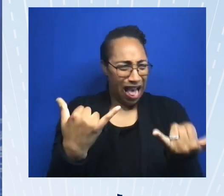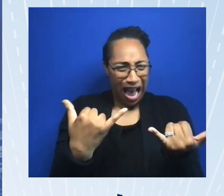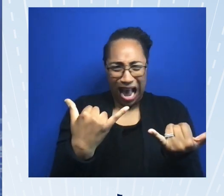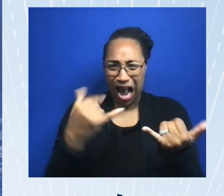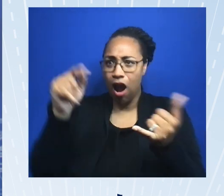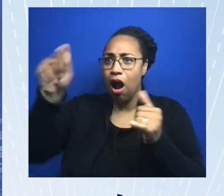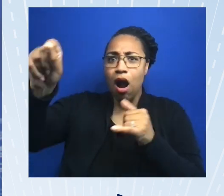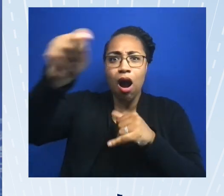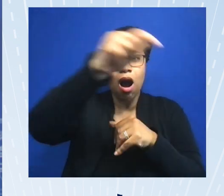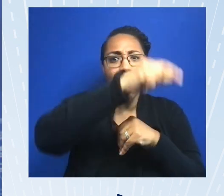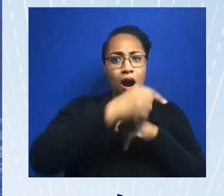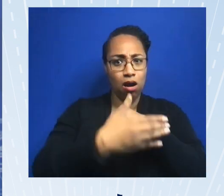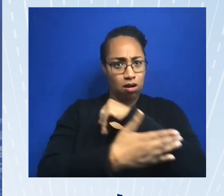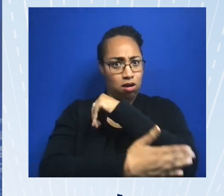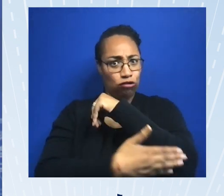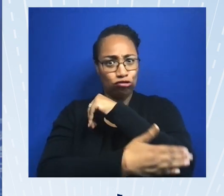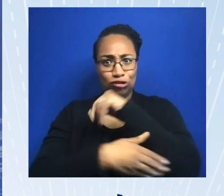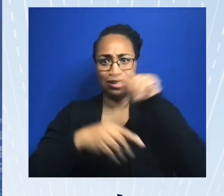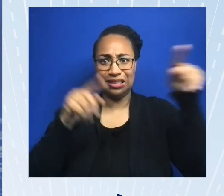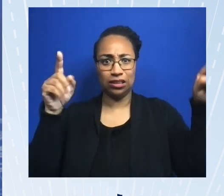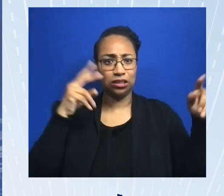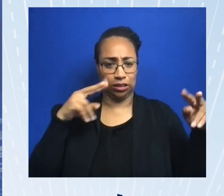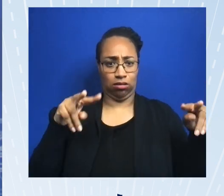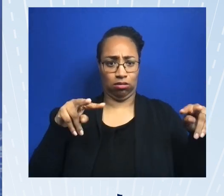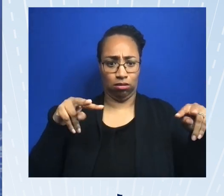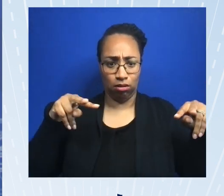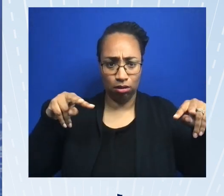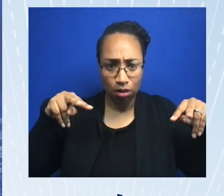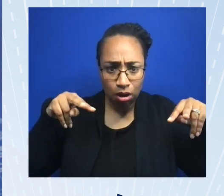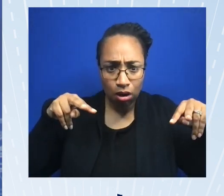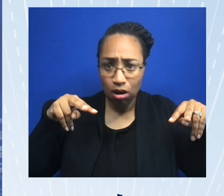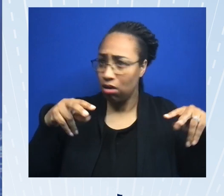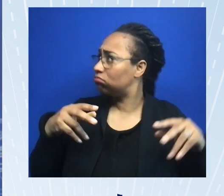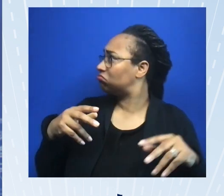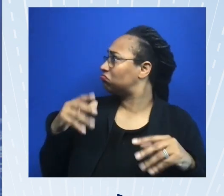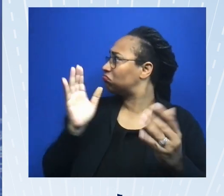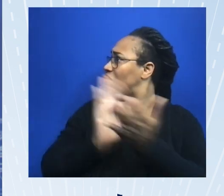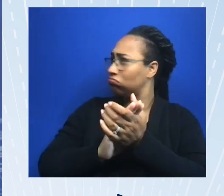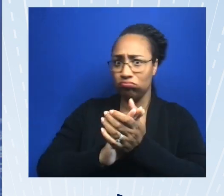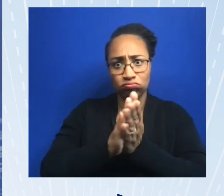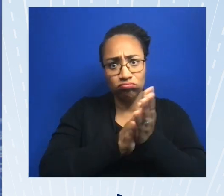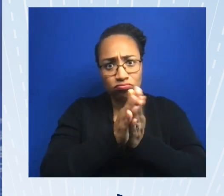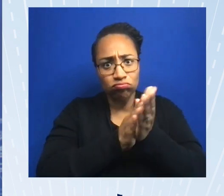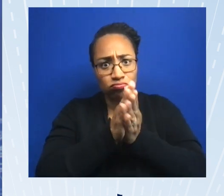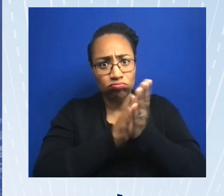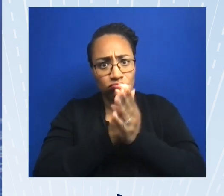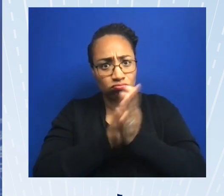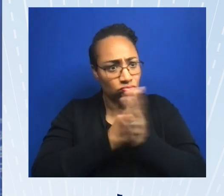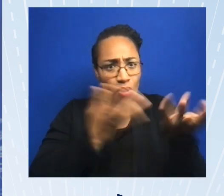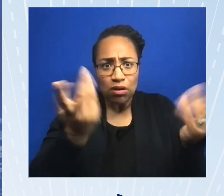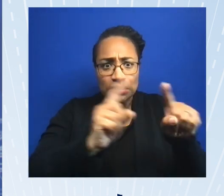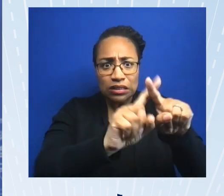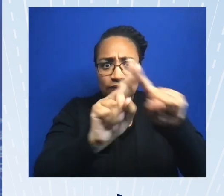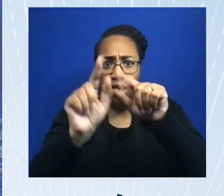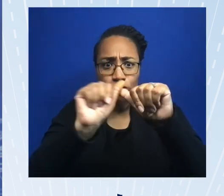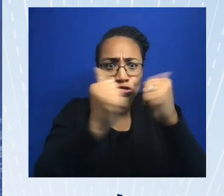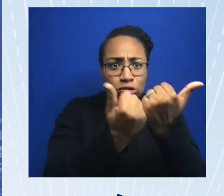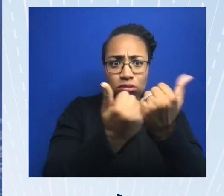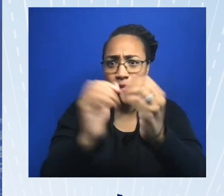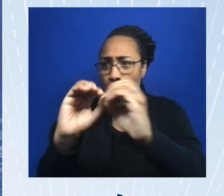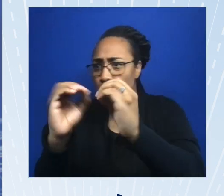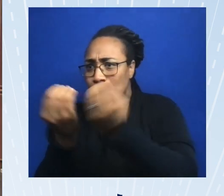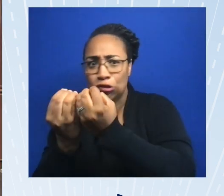propose solutions, adopt ideas, and work hand in hand to improve the lived lives of